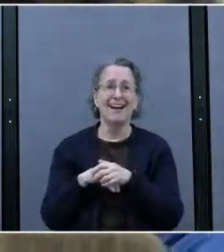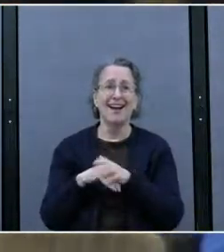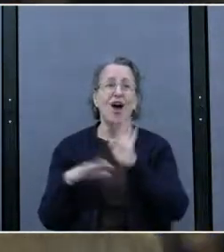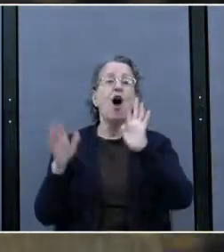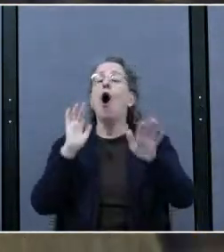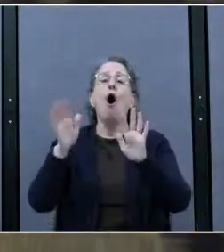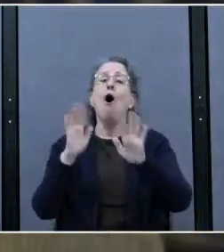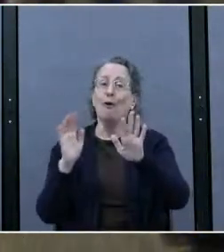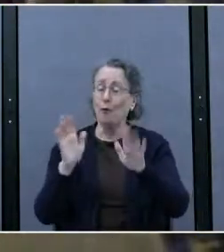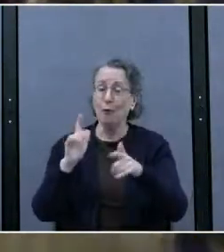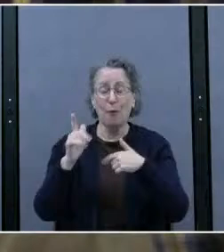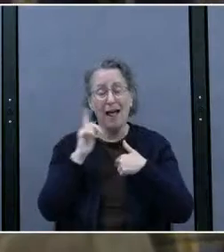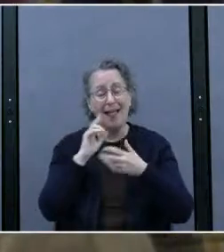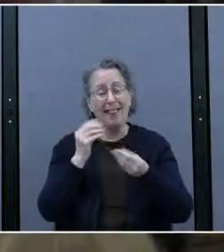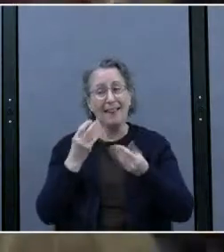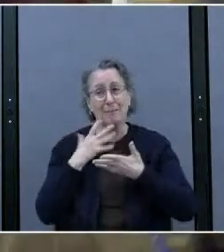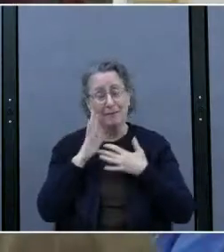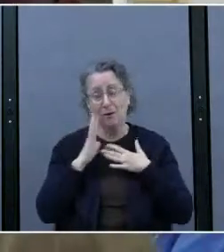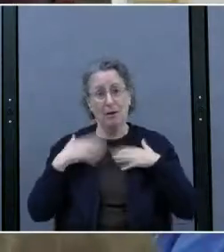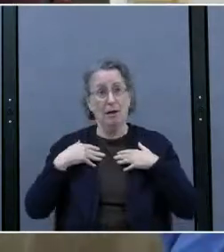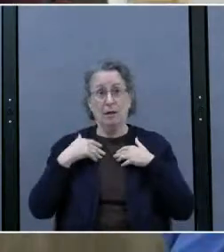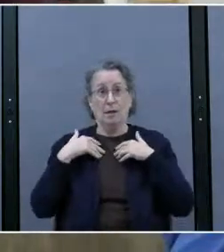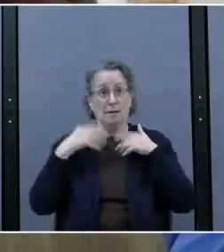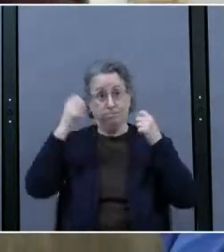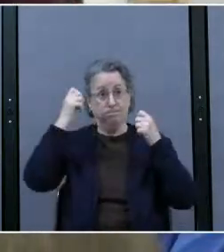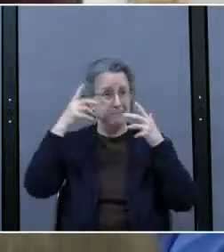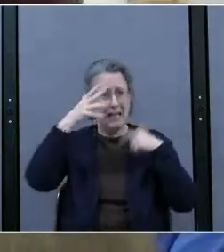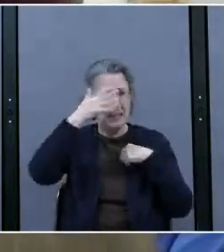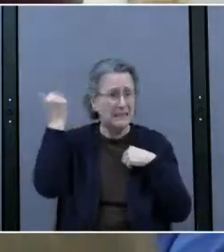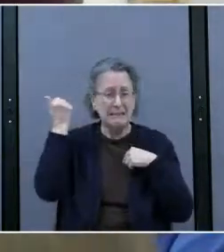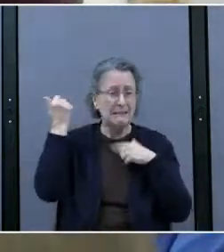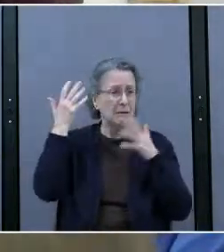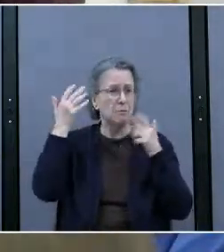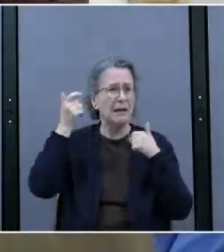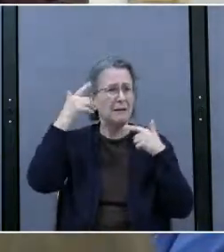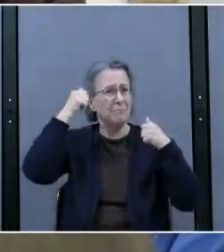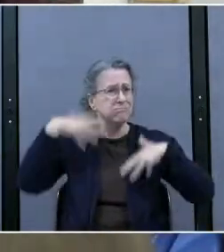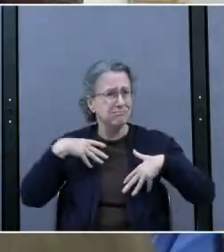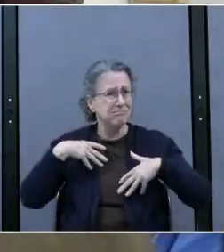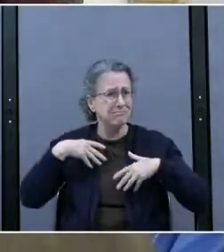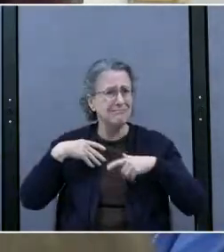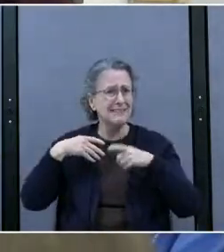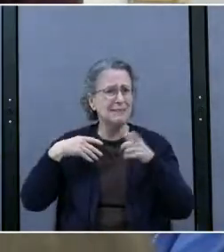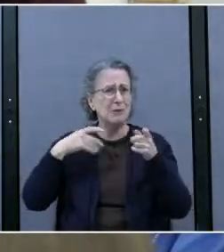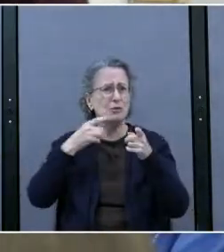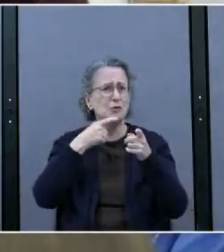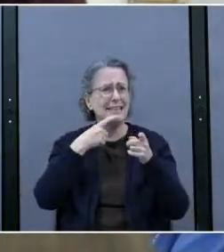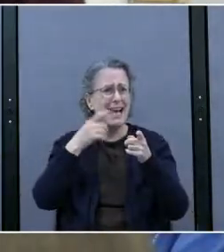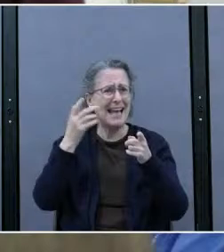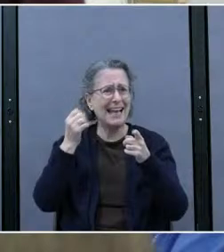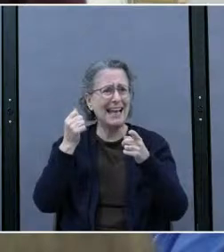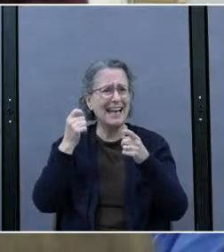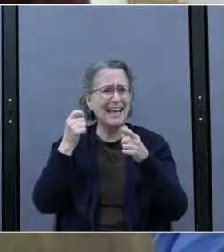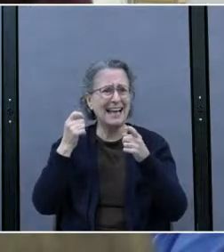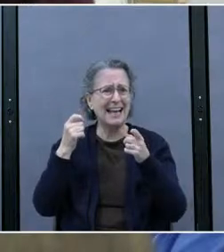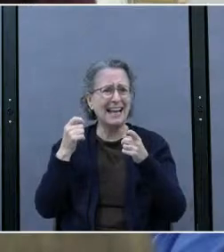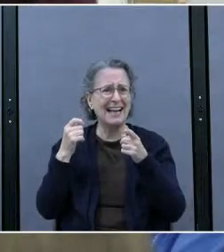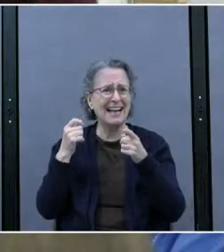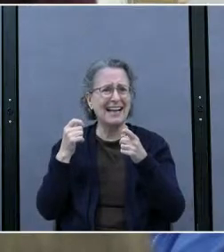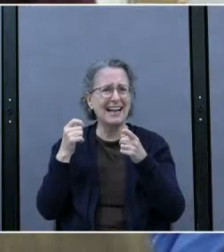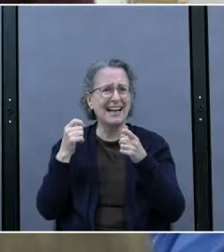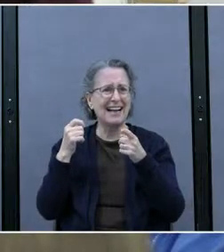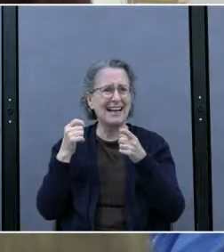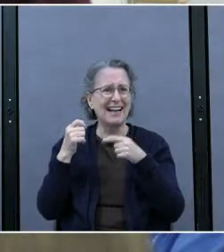I think Spoon was next. Spoon Agave, District 8. It says